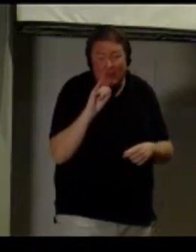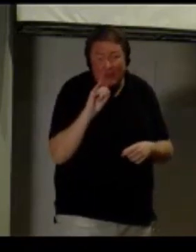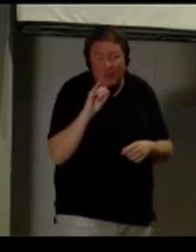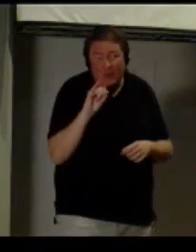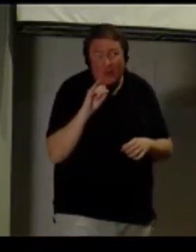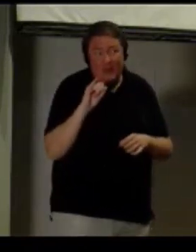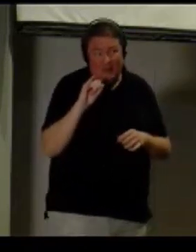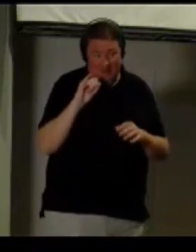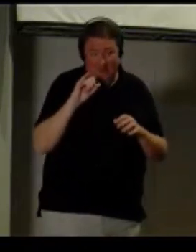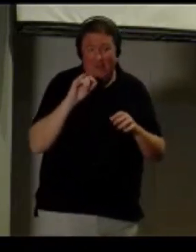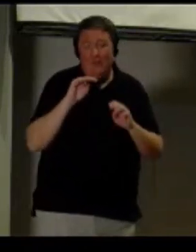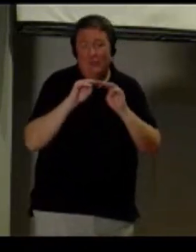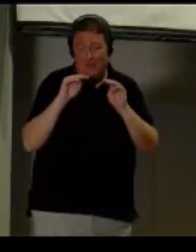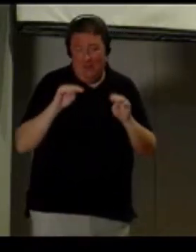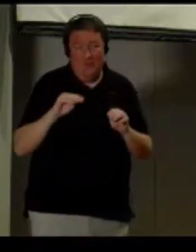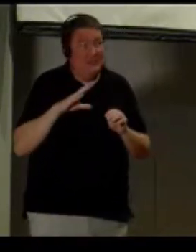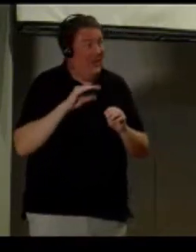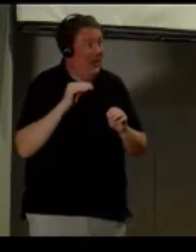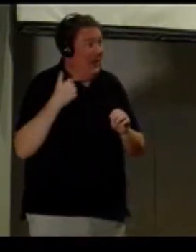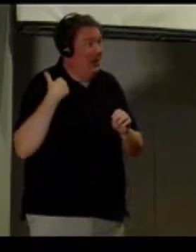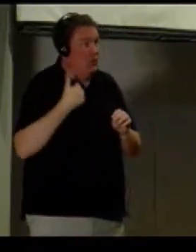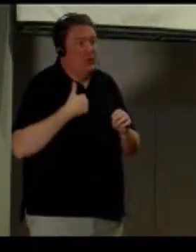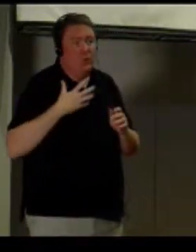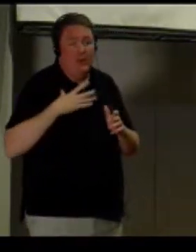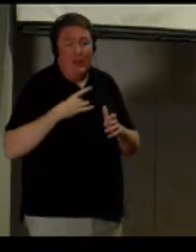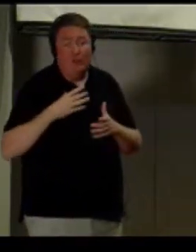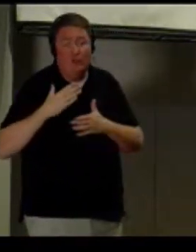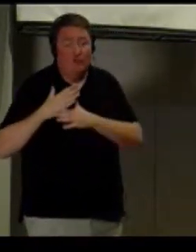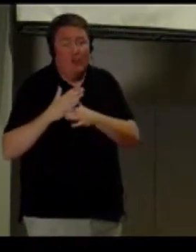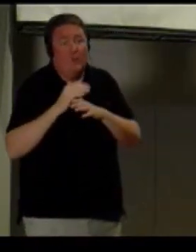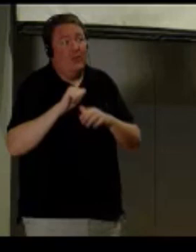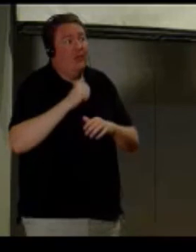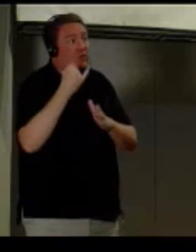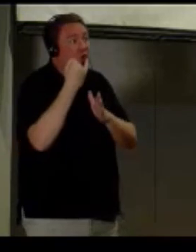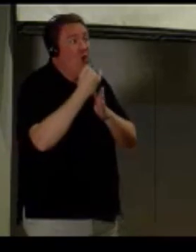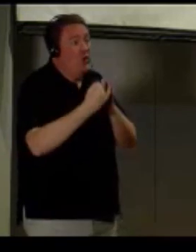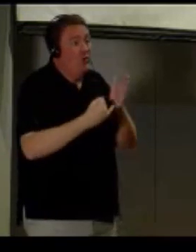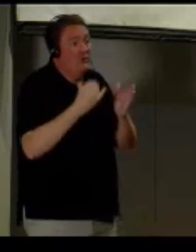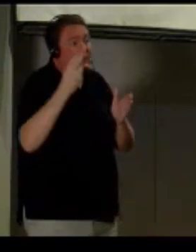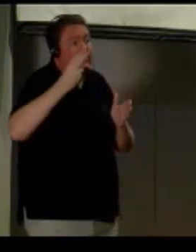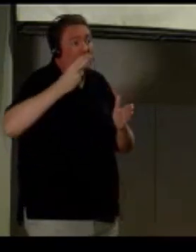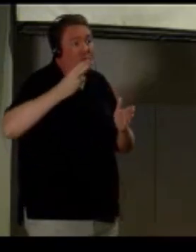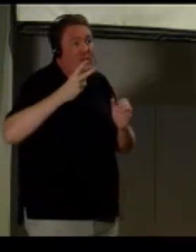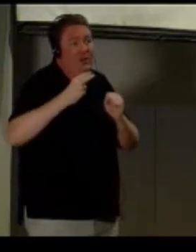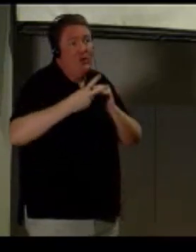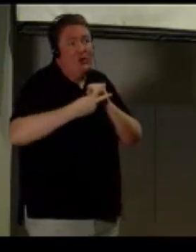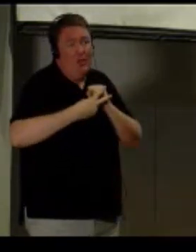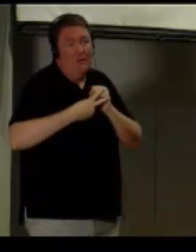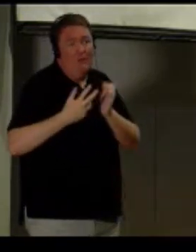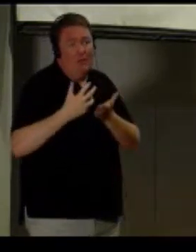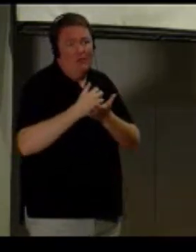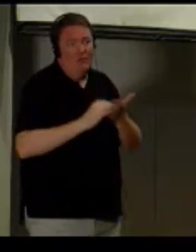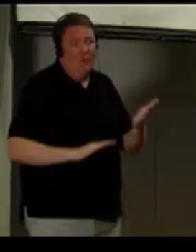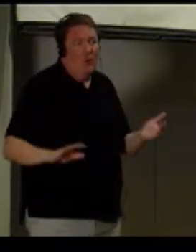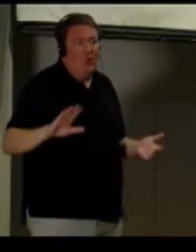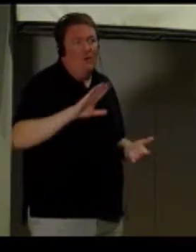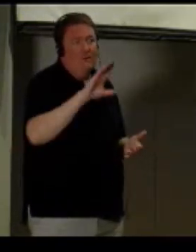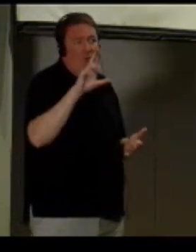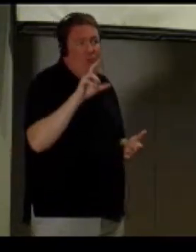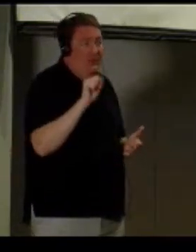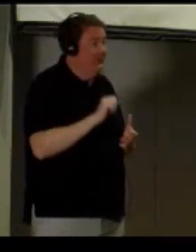we hope later with other art, history, and archival collections around the country.